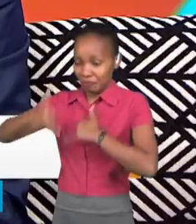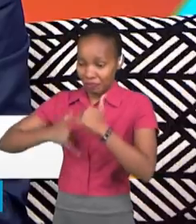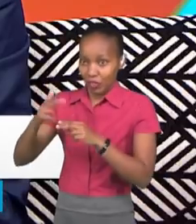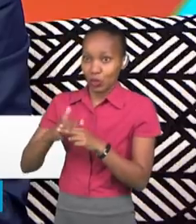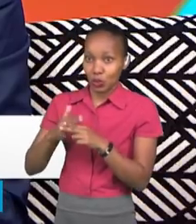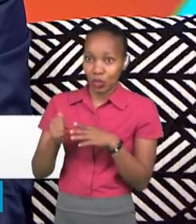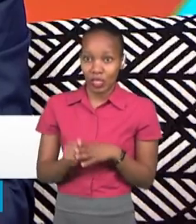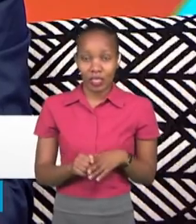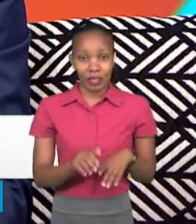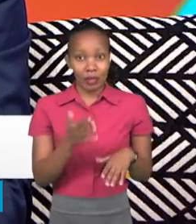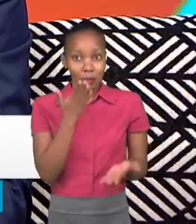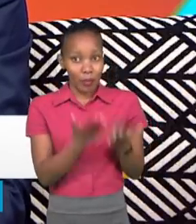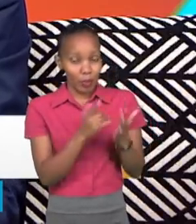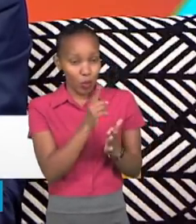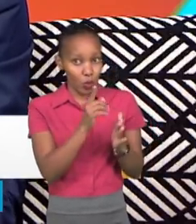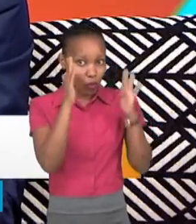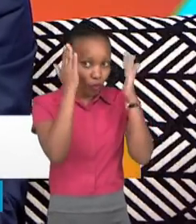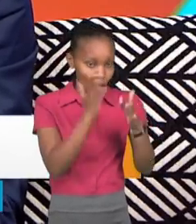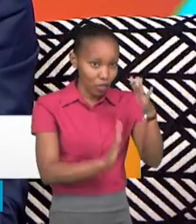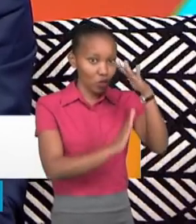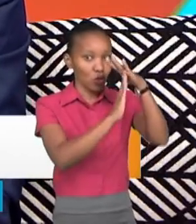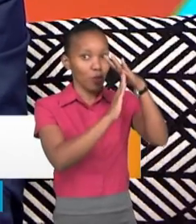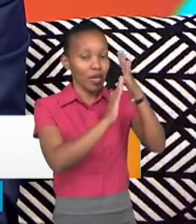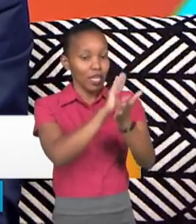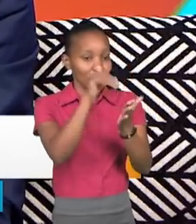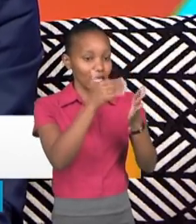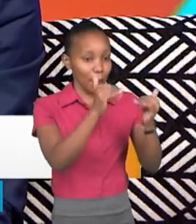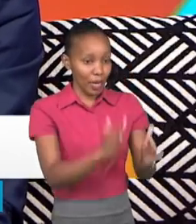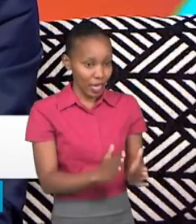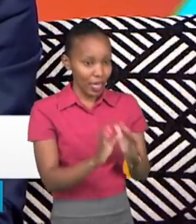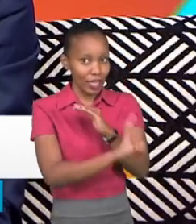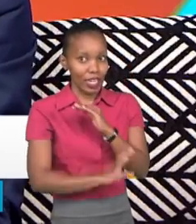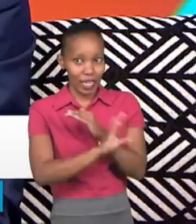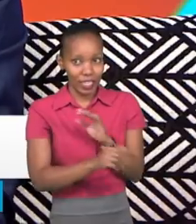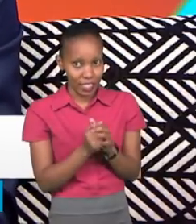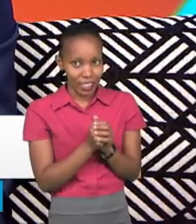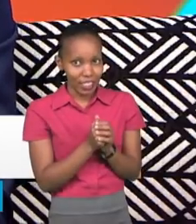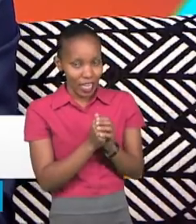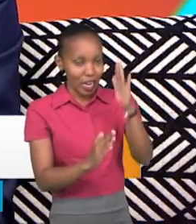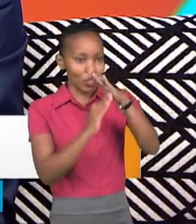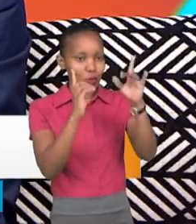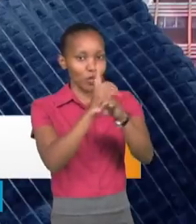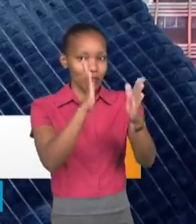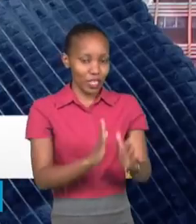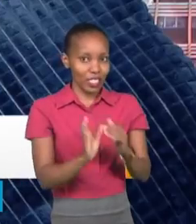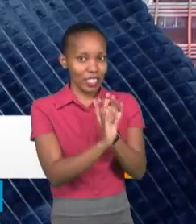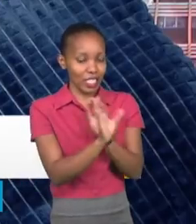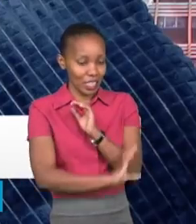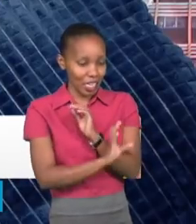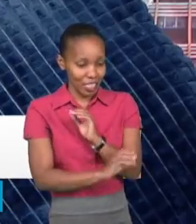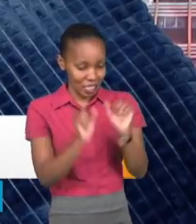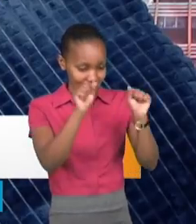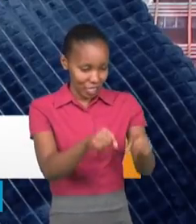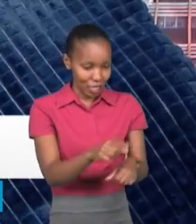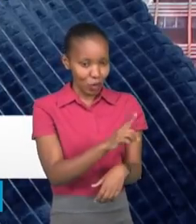yeah. I still like maybe you're targeting a top striker in this country. You're targeting top defenders in this country. Exactly. Okay. Yes. So that means